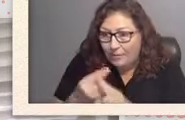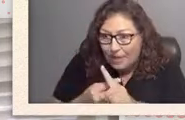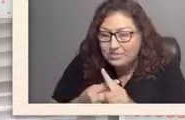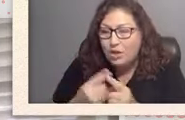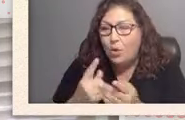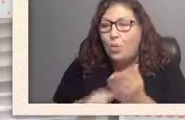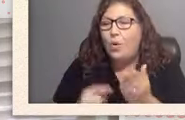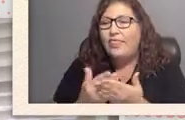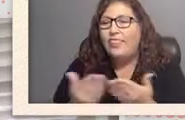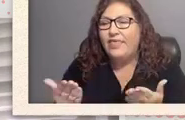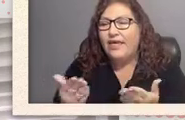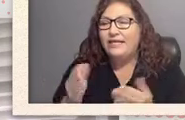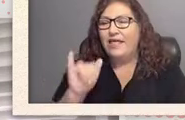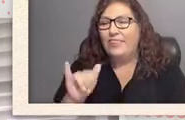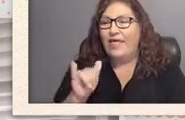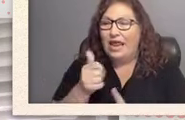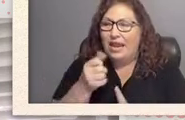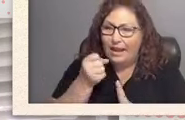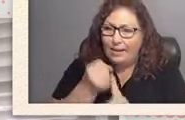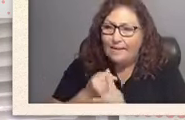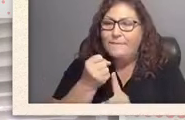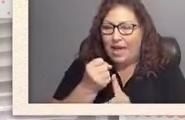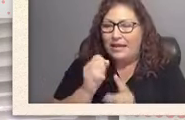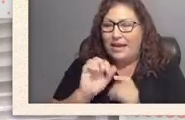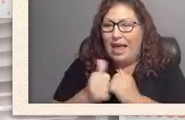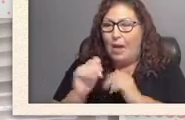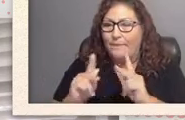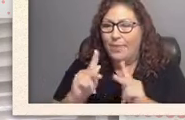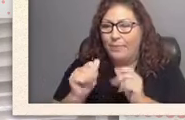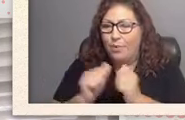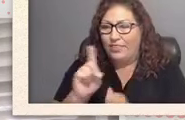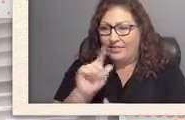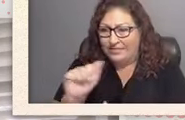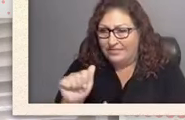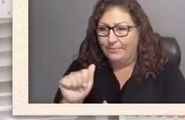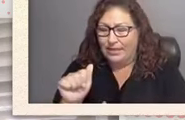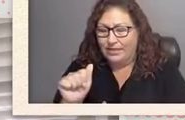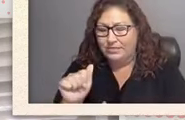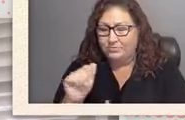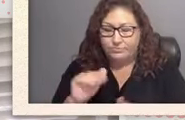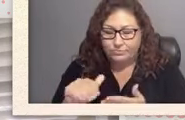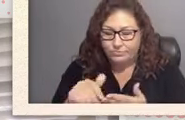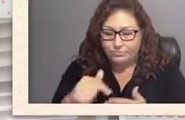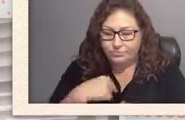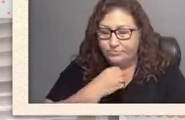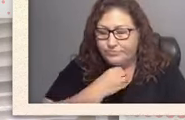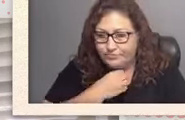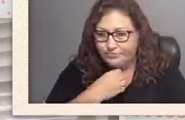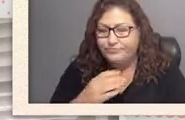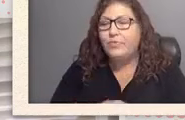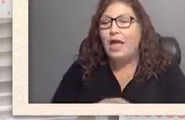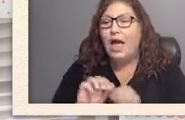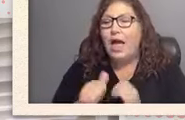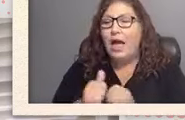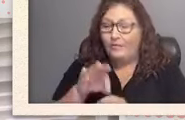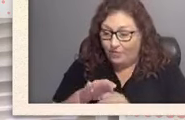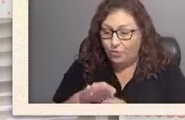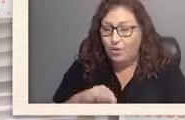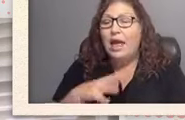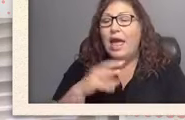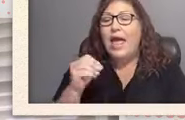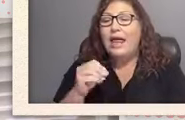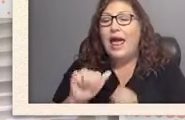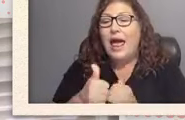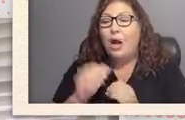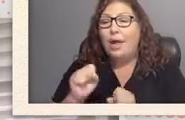things that impact upon how people with disabilities, excuse me, vote? And how can we make sure that the state is aware of